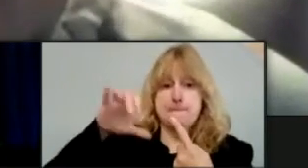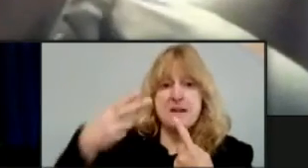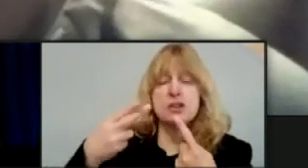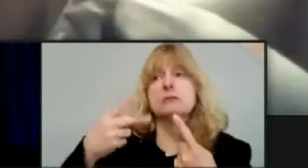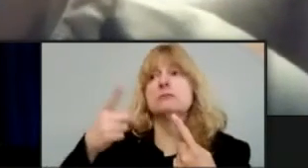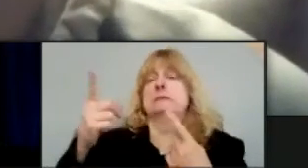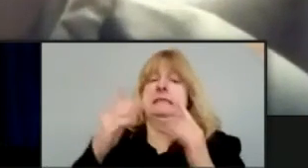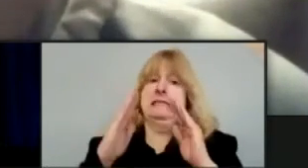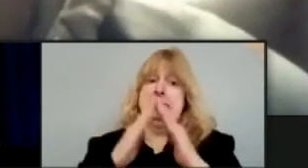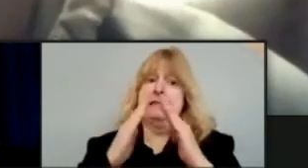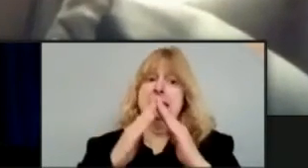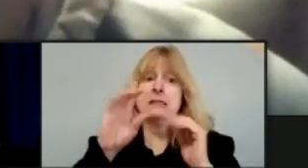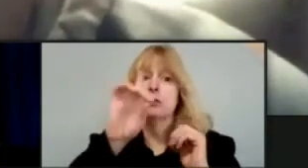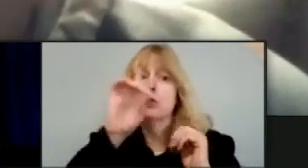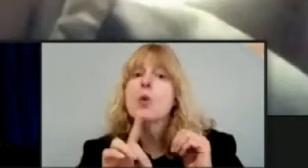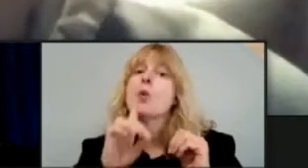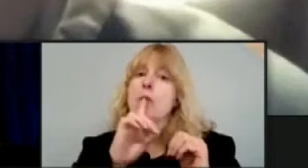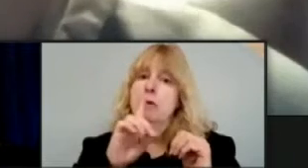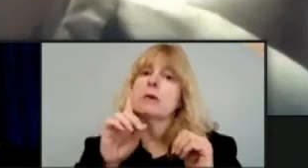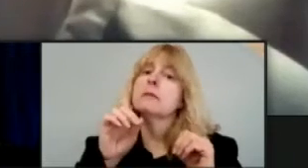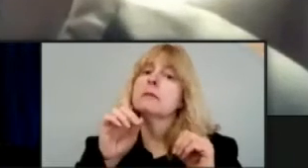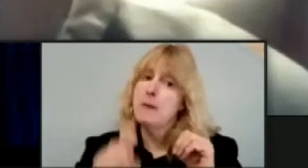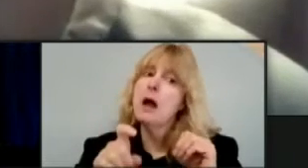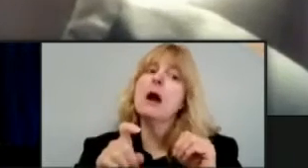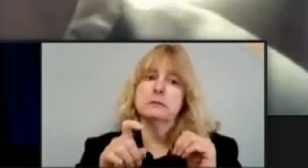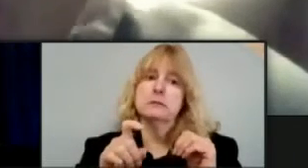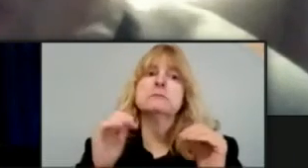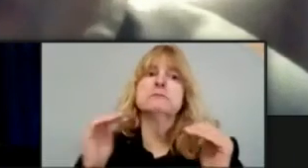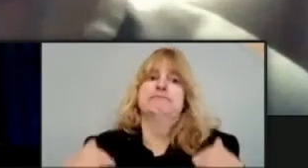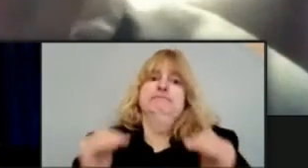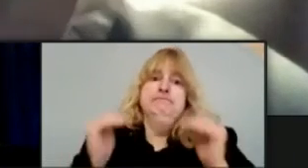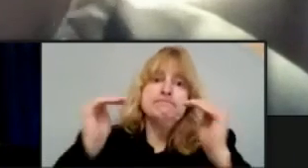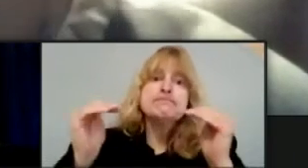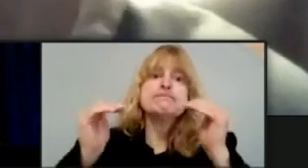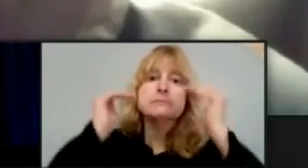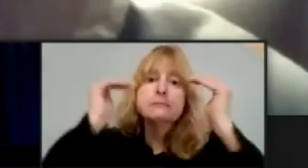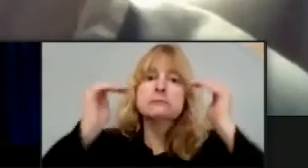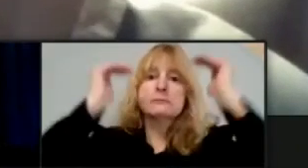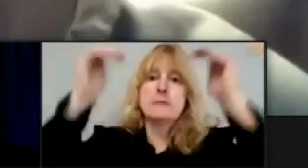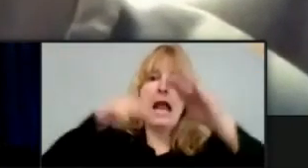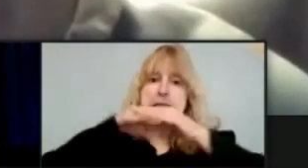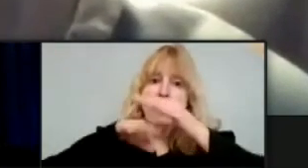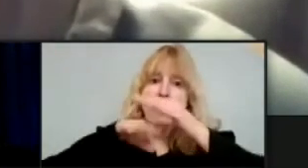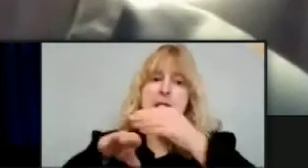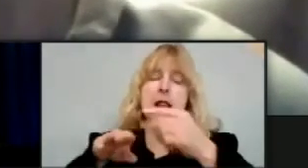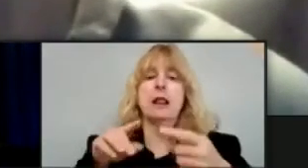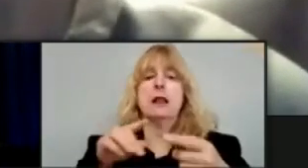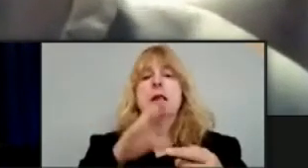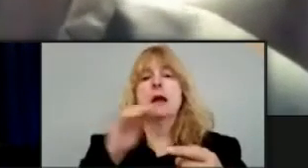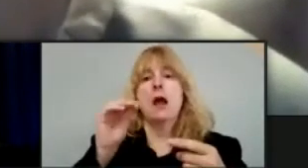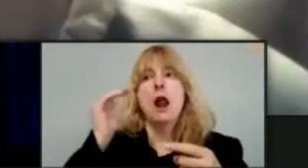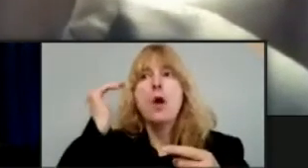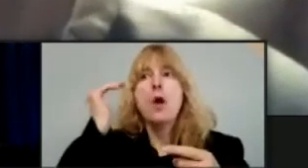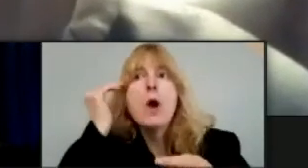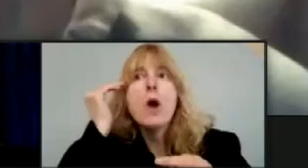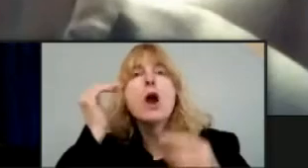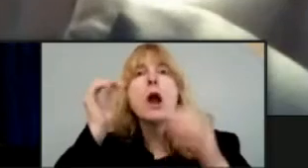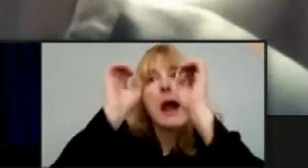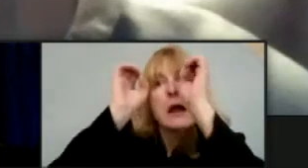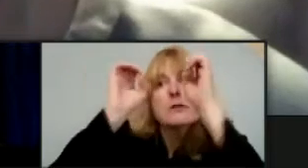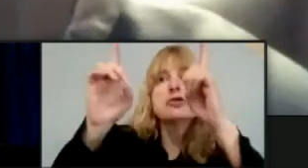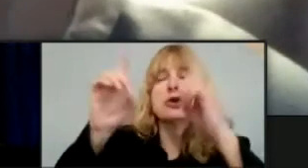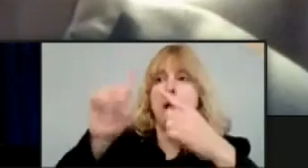have to really ramp up accessibility, awareness, education around the vaccine if we want to